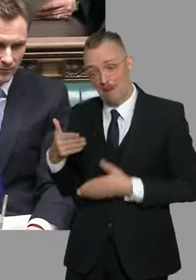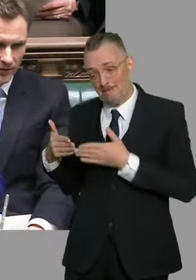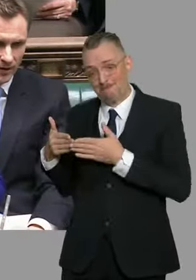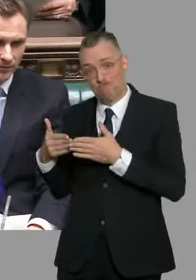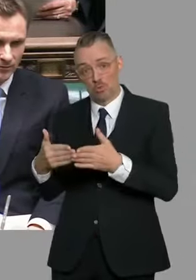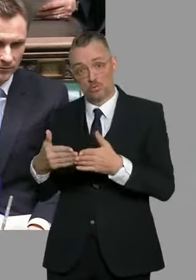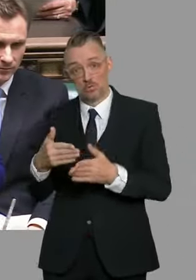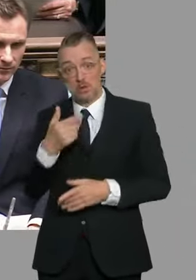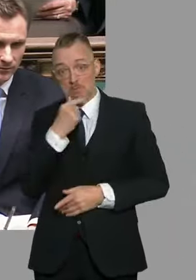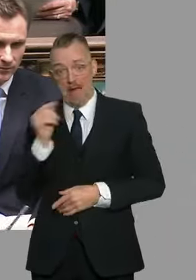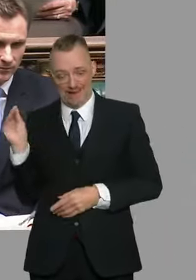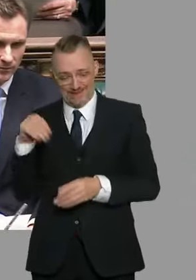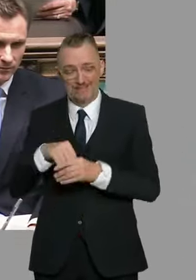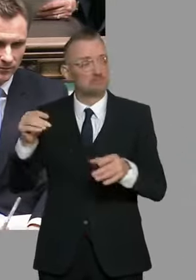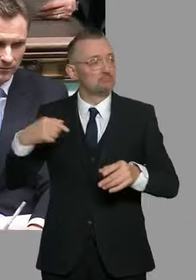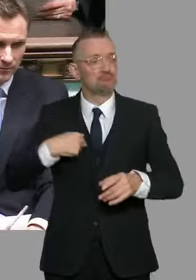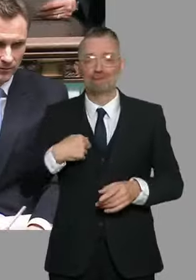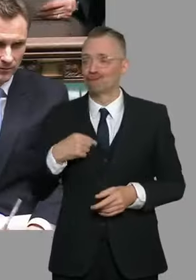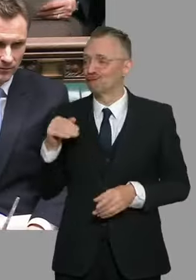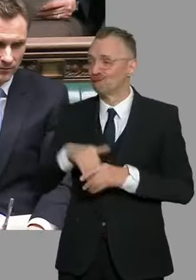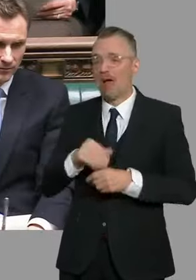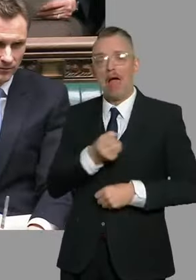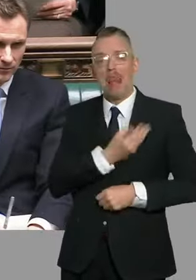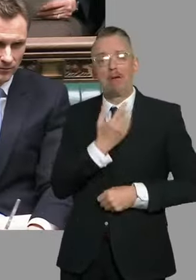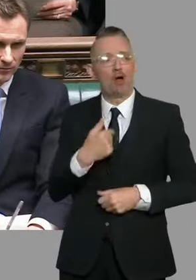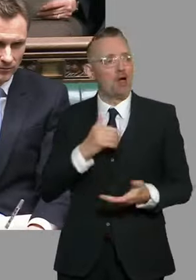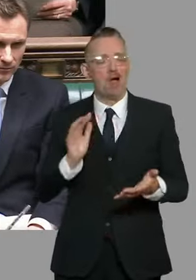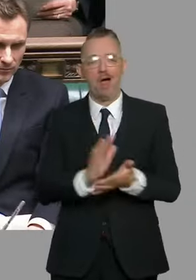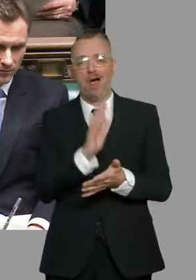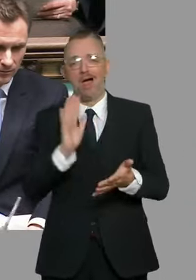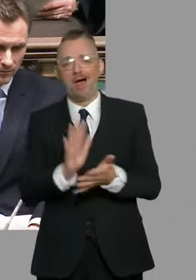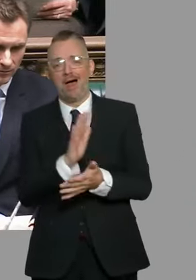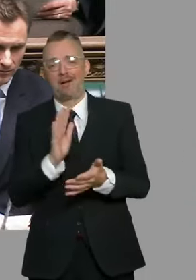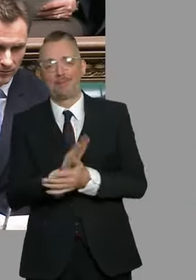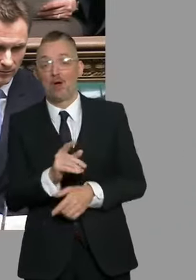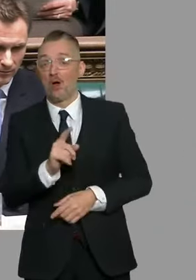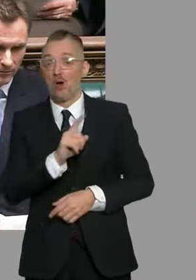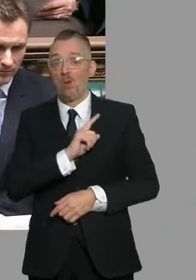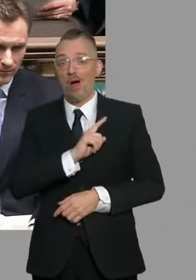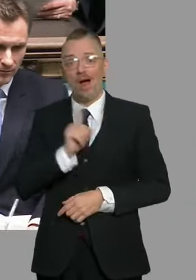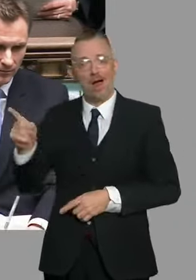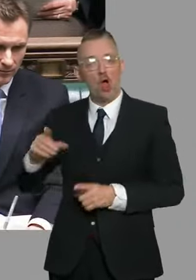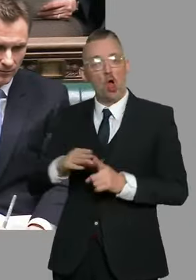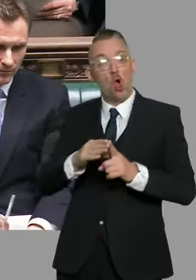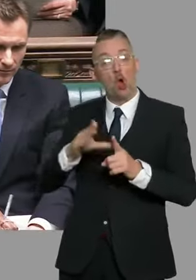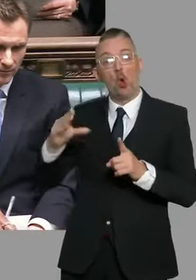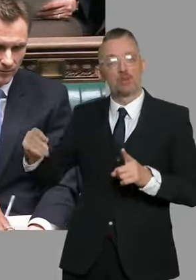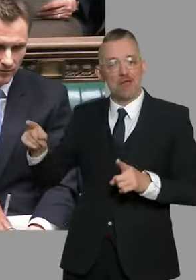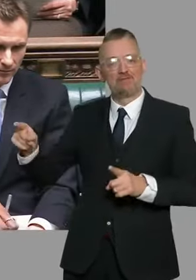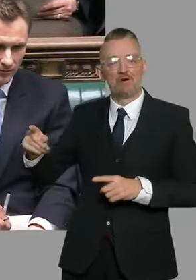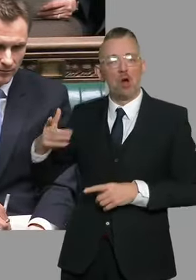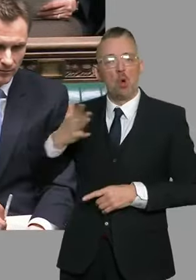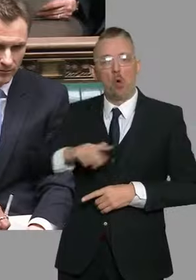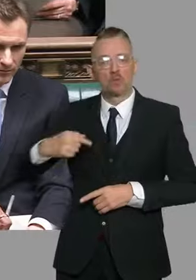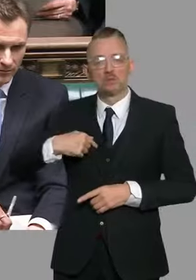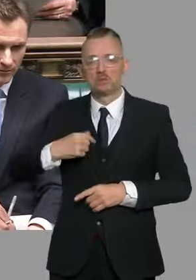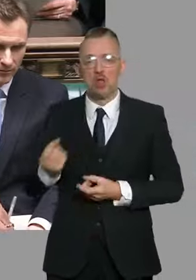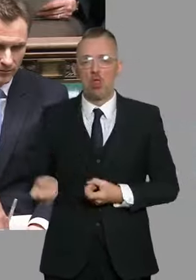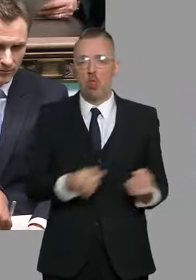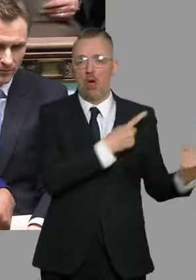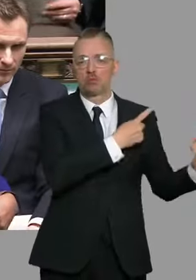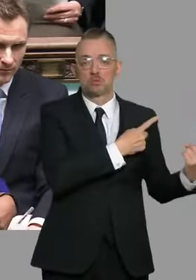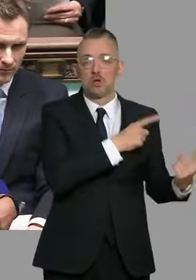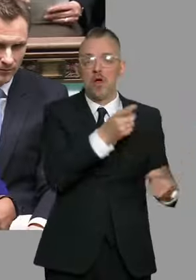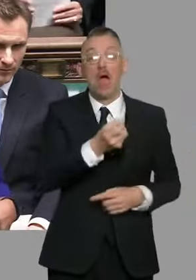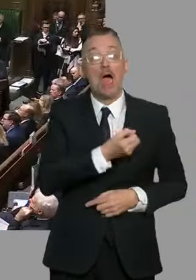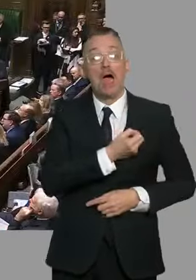power. That man said the Conservatives, and I quote, wanted to deport us, but Labour are making the procedure easier for us.